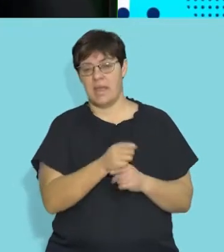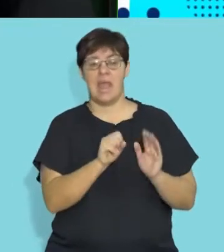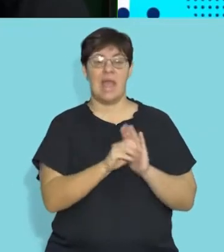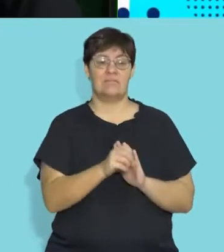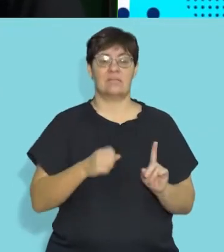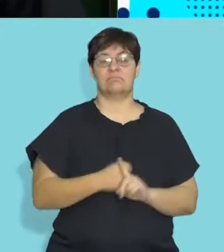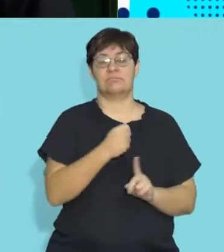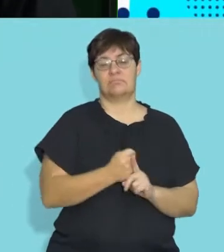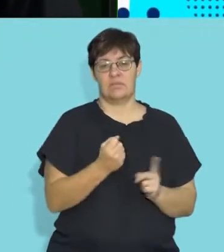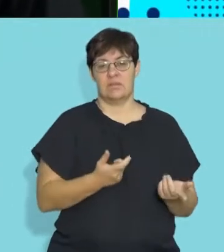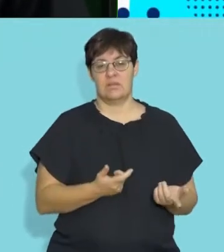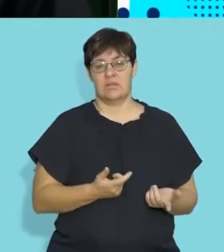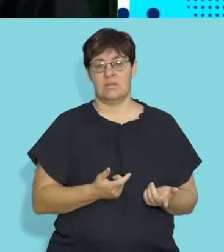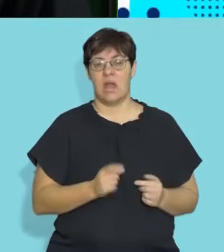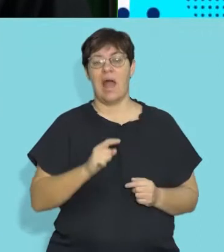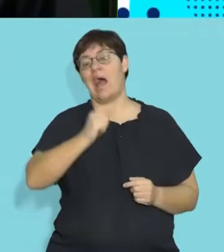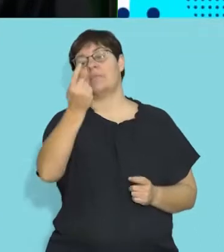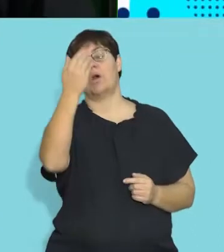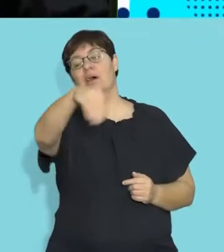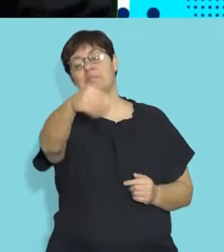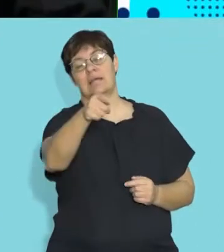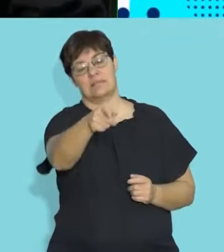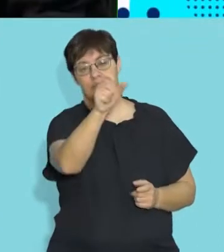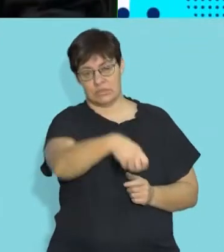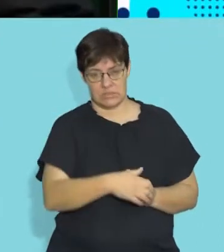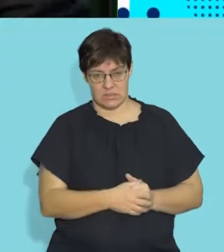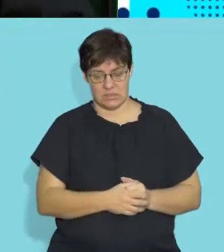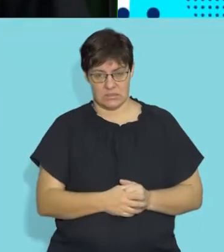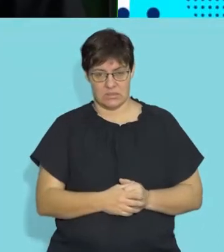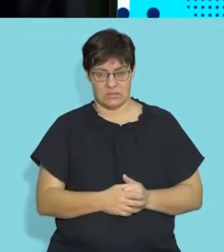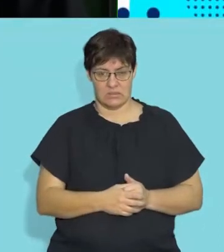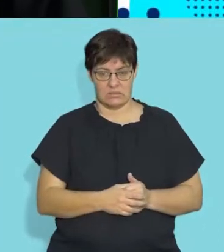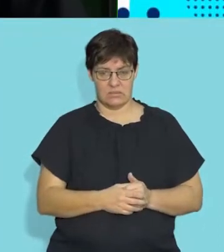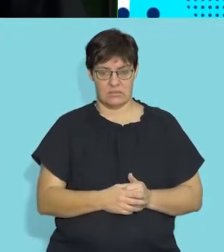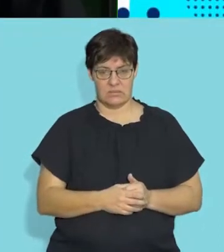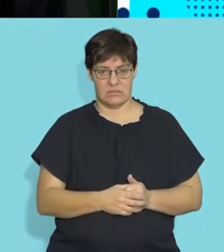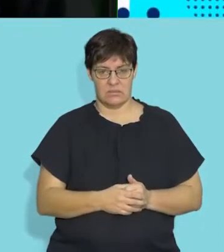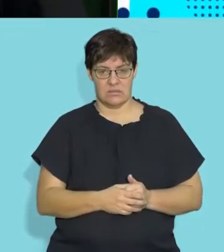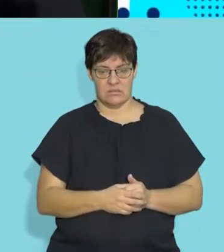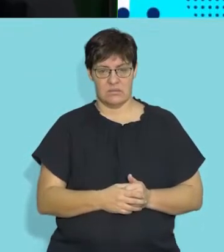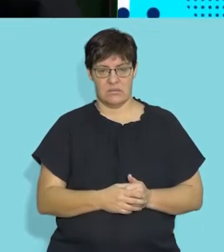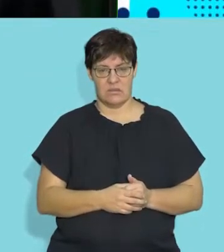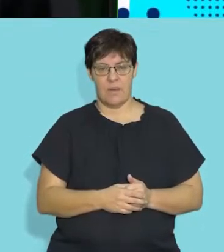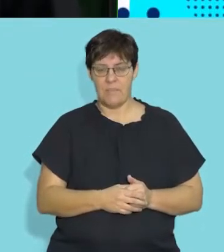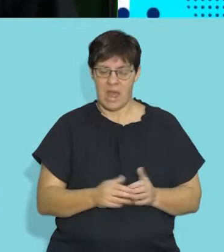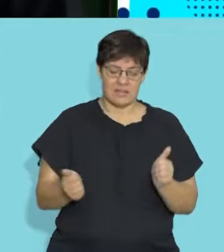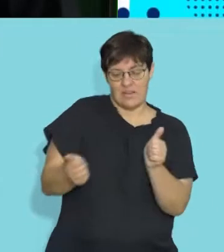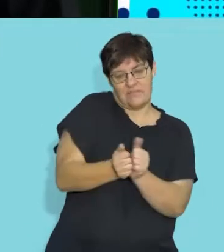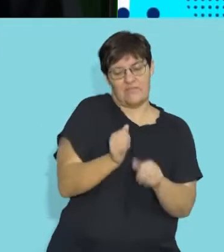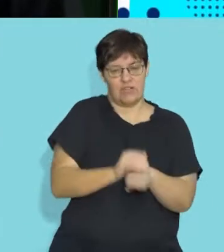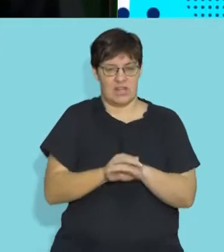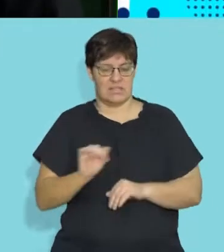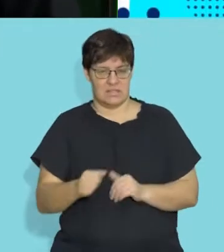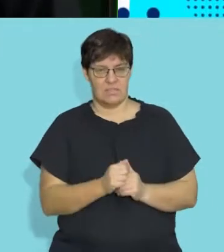campaign is probably given to somebody who's au fait with the salesperson, and there may be